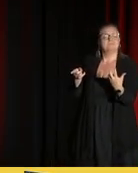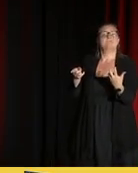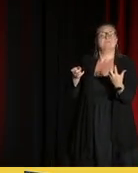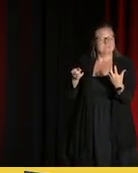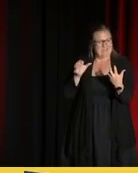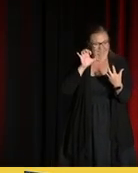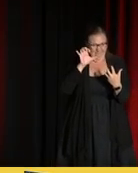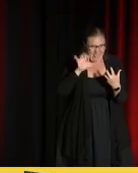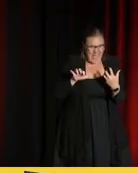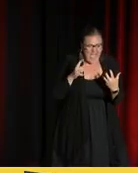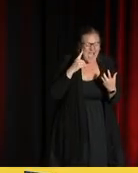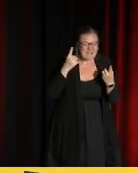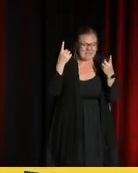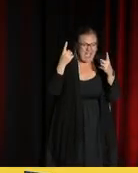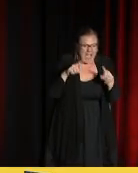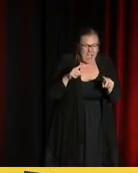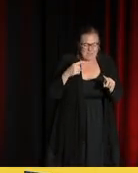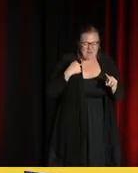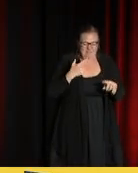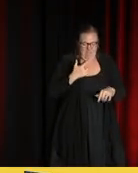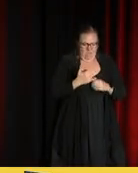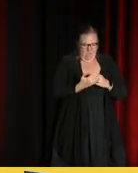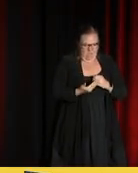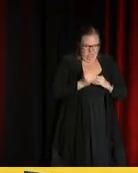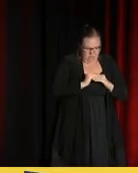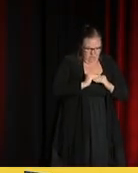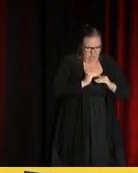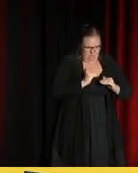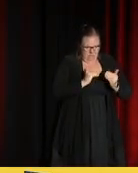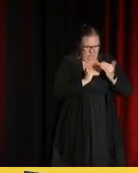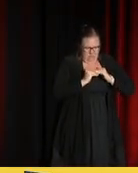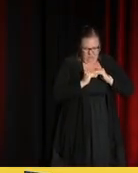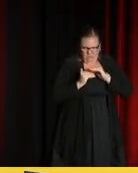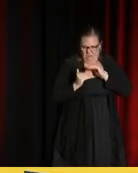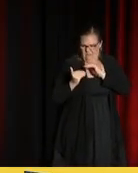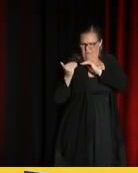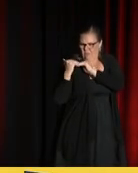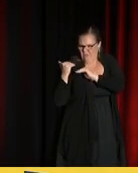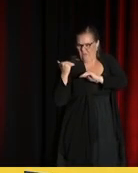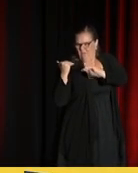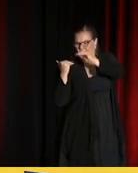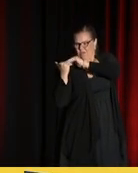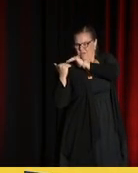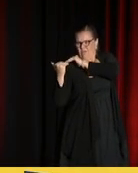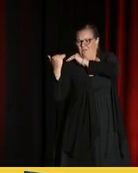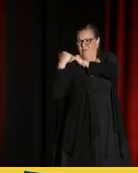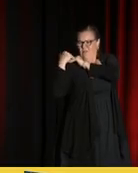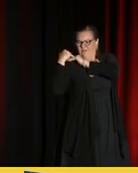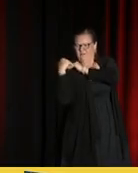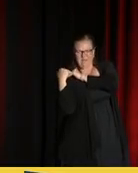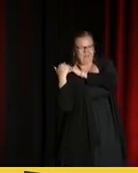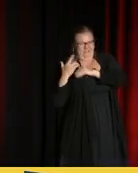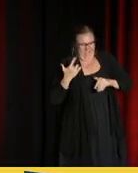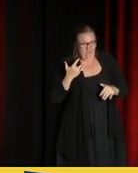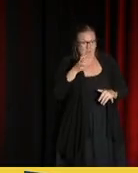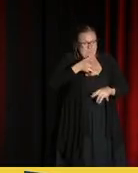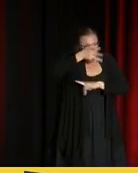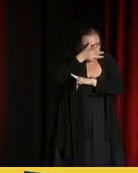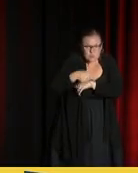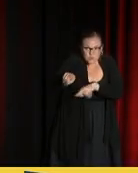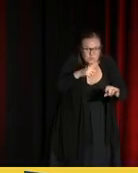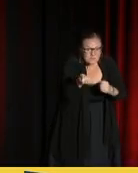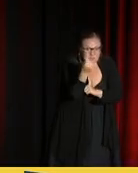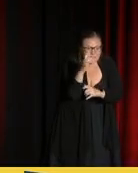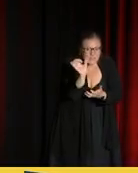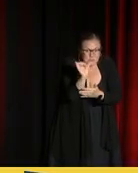That kind of steady, low-grade weight builds up over time. And the parents in the room know exactly what I'm talking about because you've felt